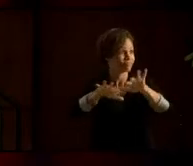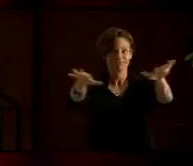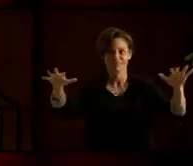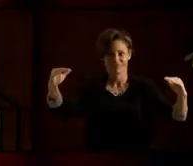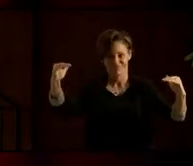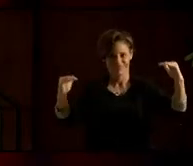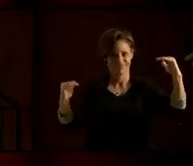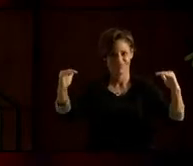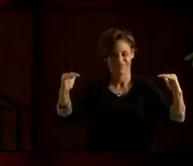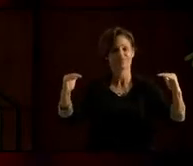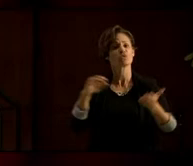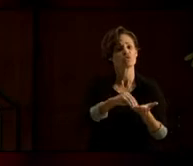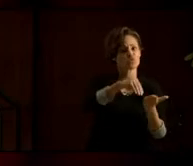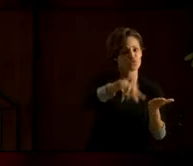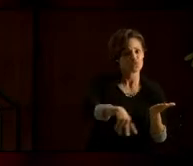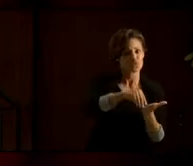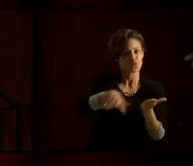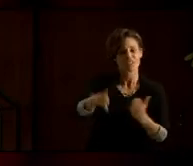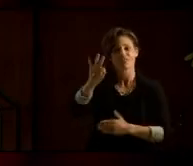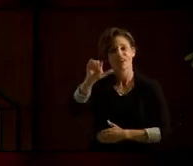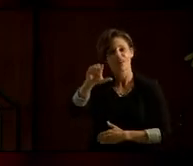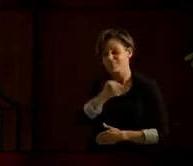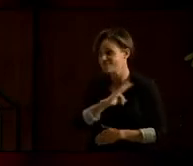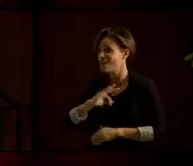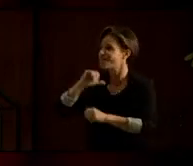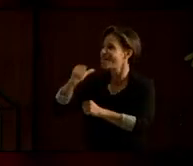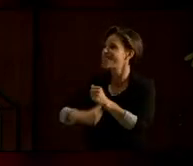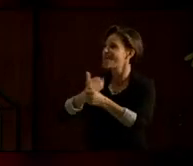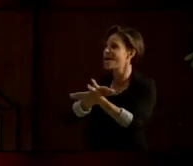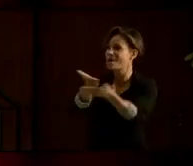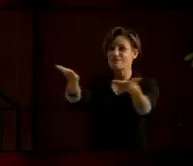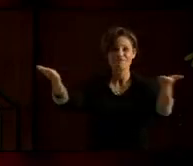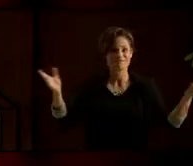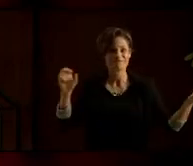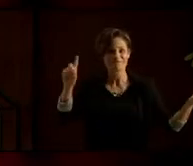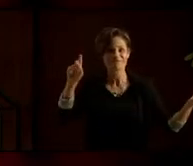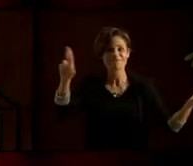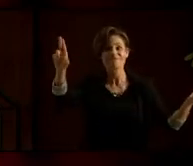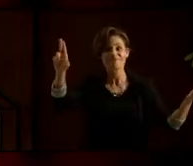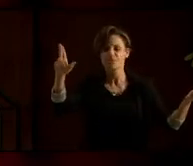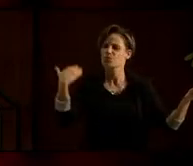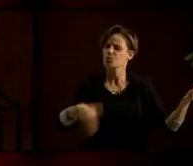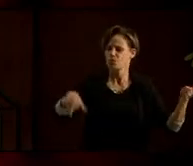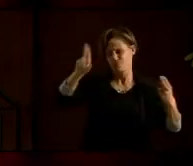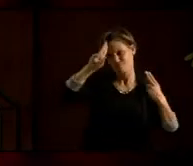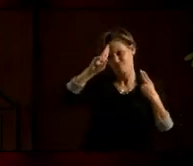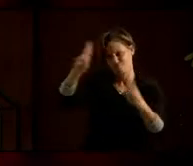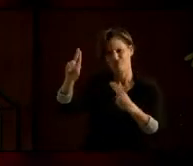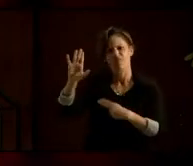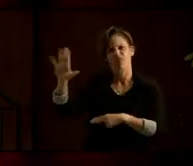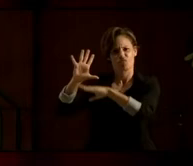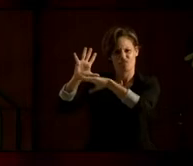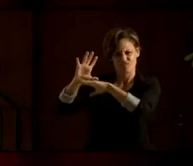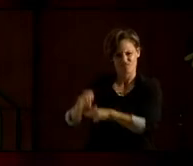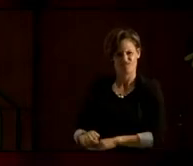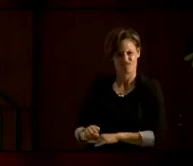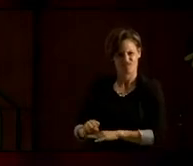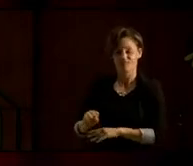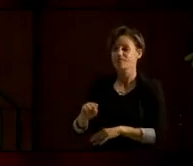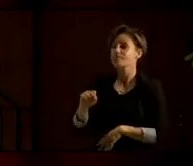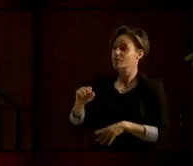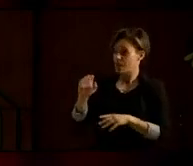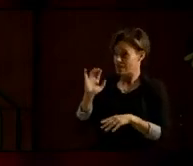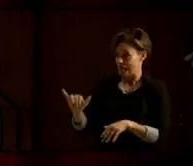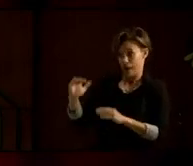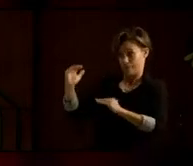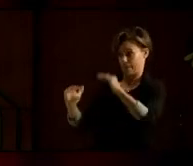world around us. As students, faculty, staff, and alumni of San Diego State University, we acknowledge this legacy from the Kumeyaay. We promote this